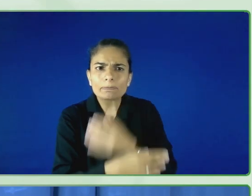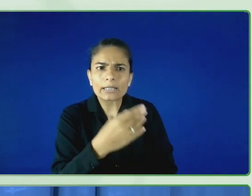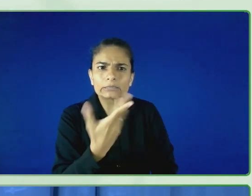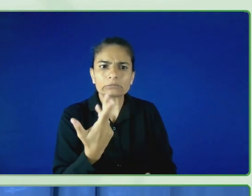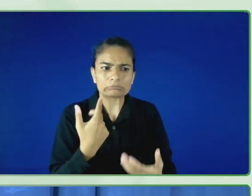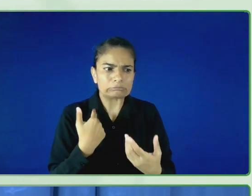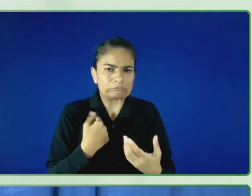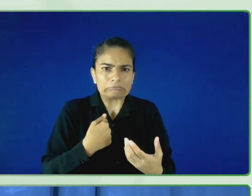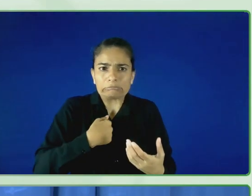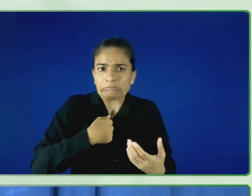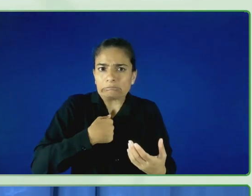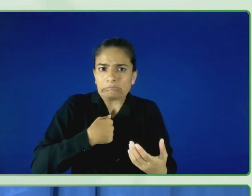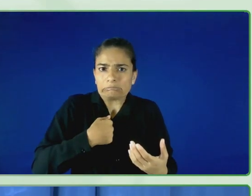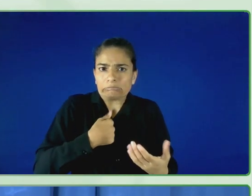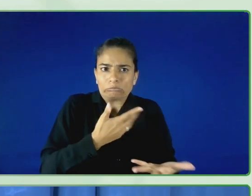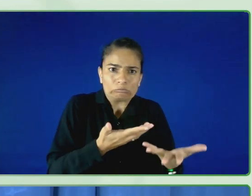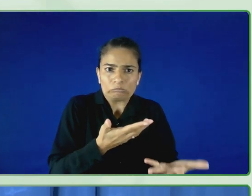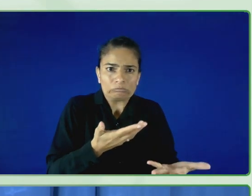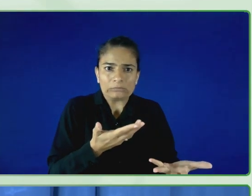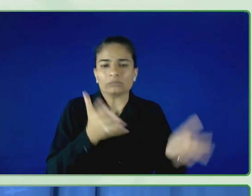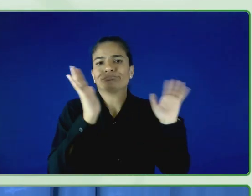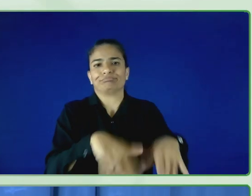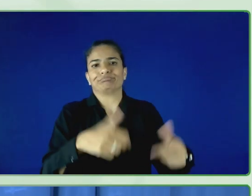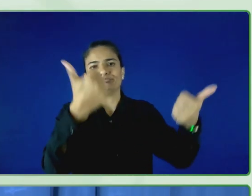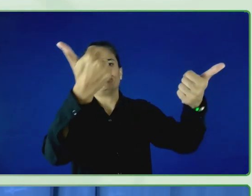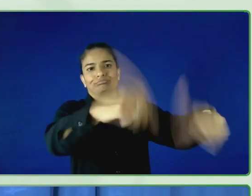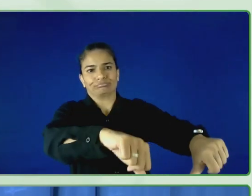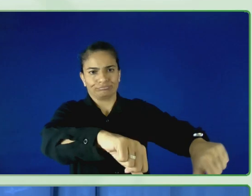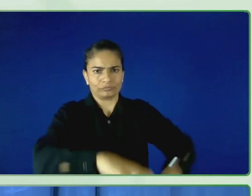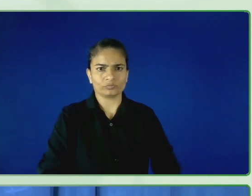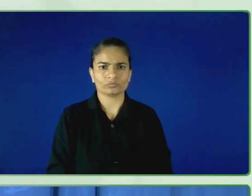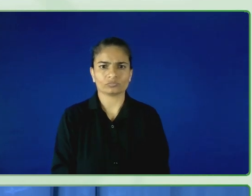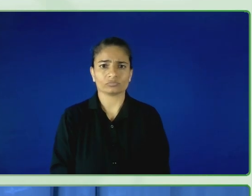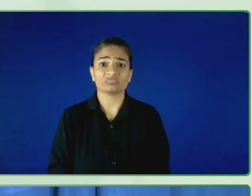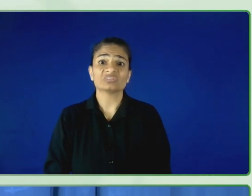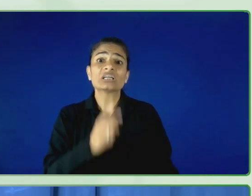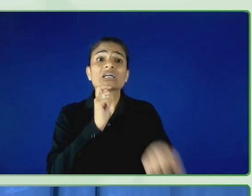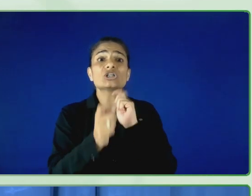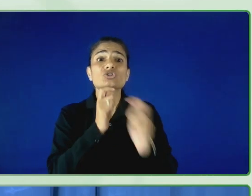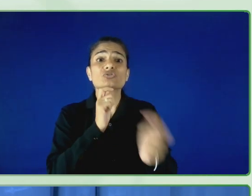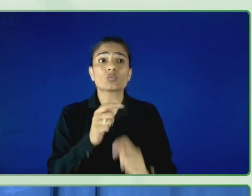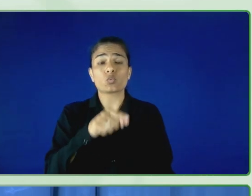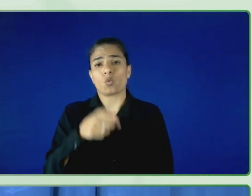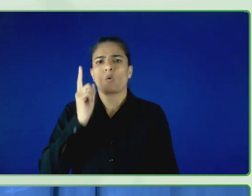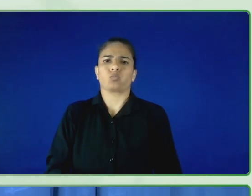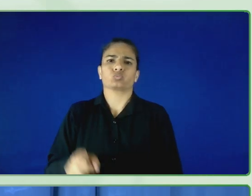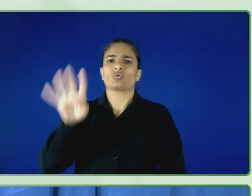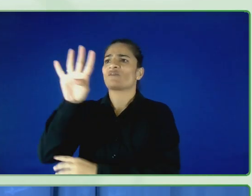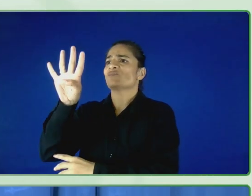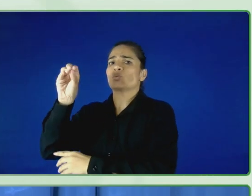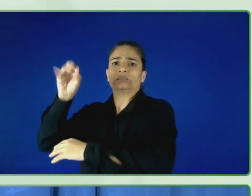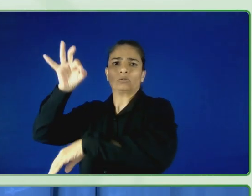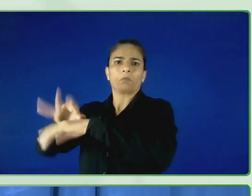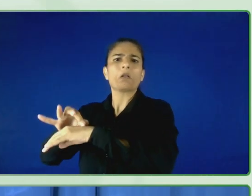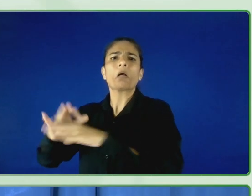typical interviews last 5 minutes instead of 40 minutes. And the more interviews Pablo attended, the more rejected